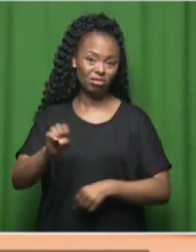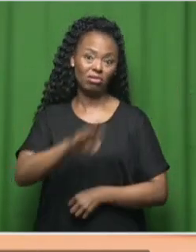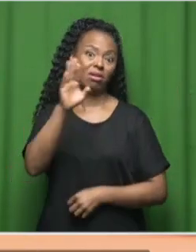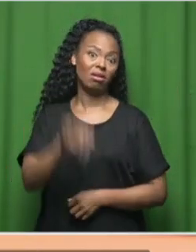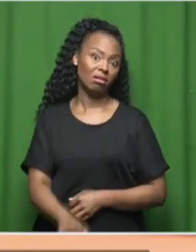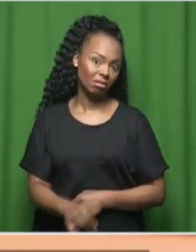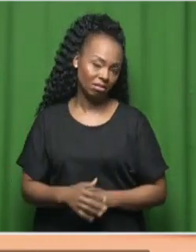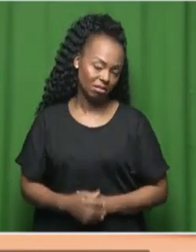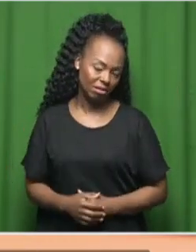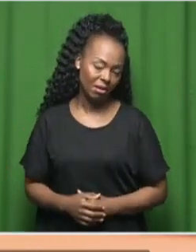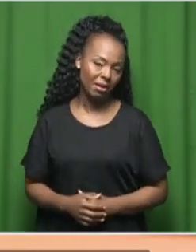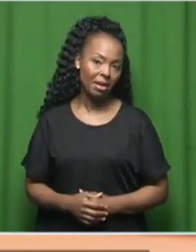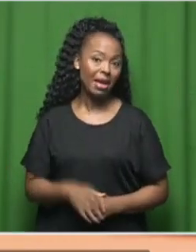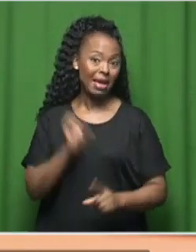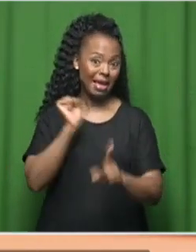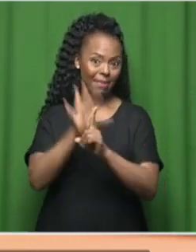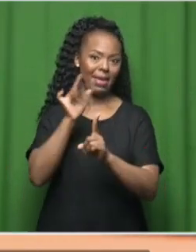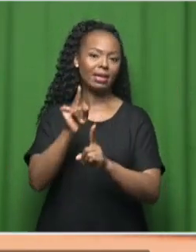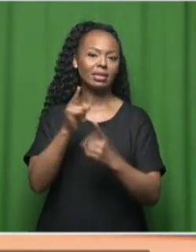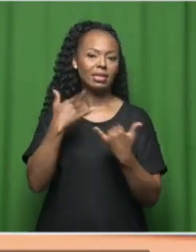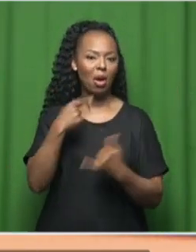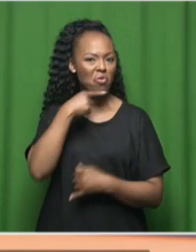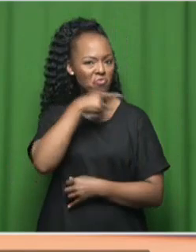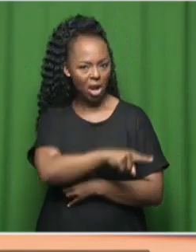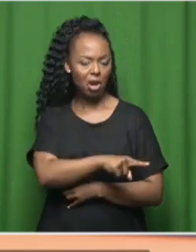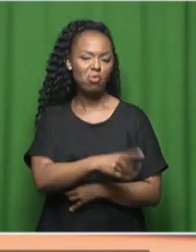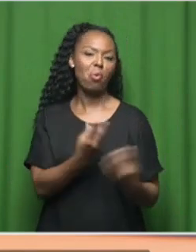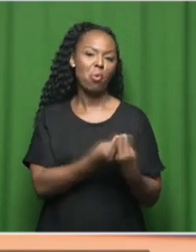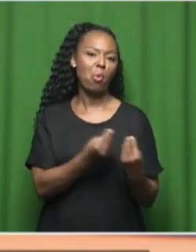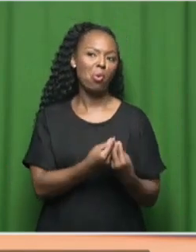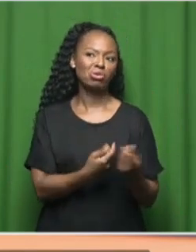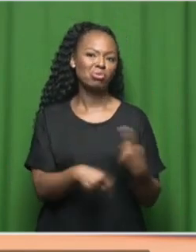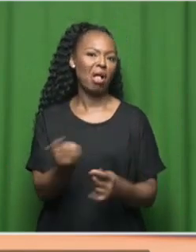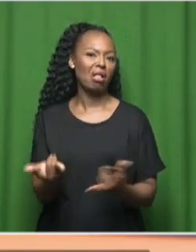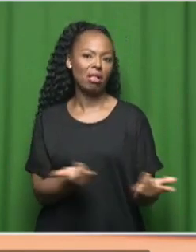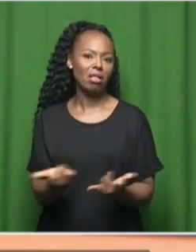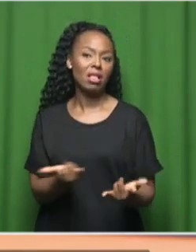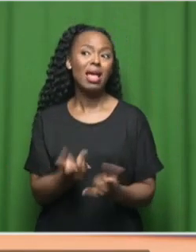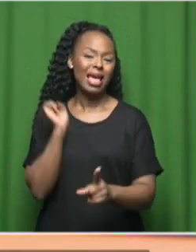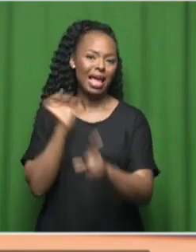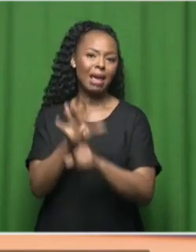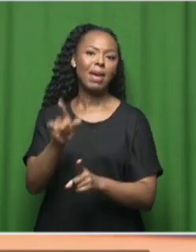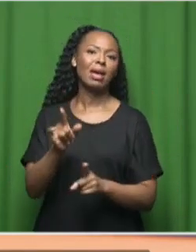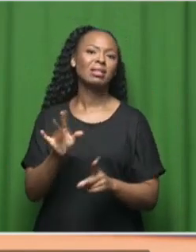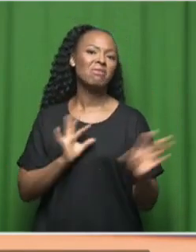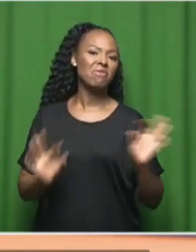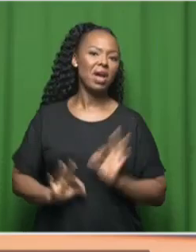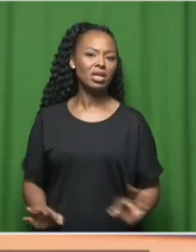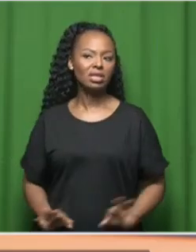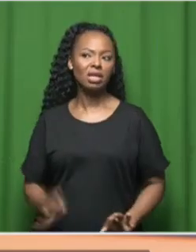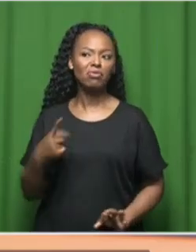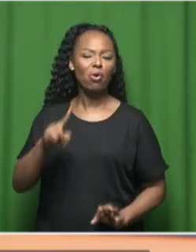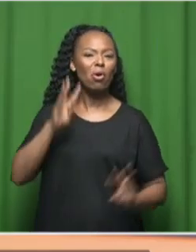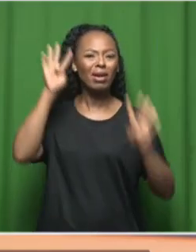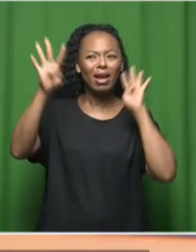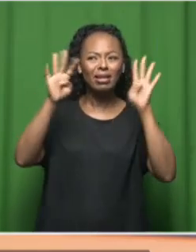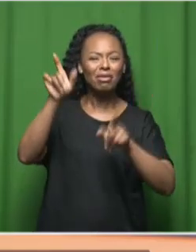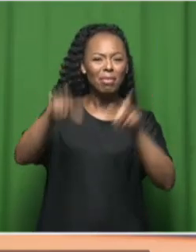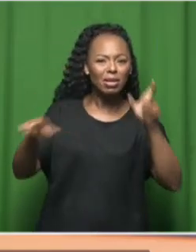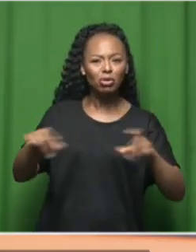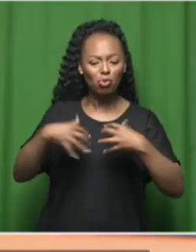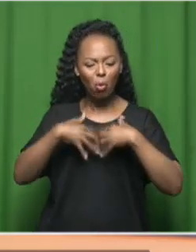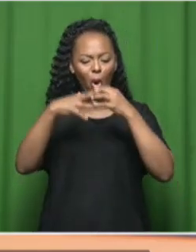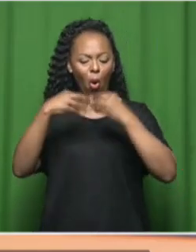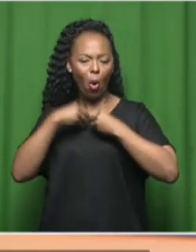us. Well, talking to us about the impact of counterfeiting has in the fashion industry for creatives who create their own prints was designers